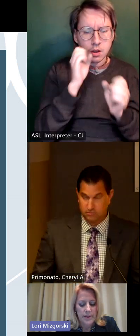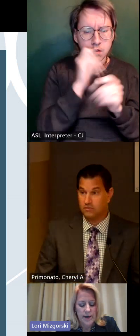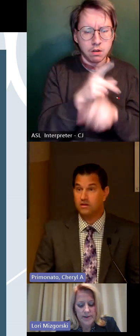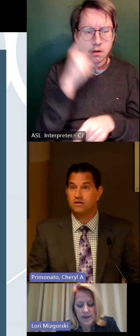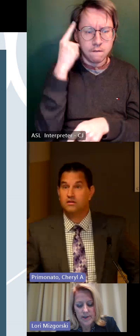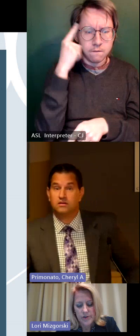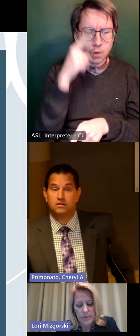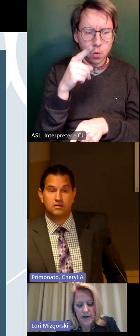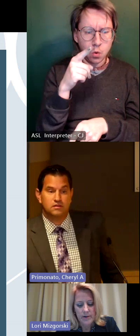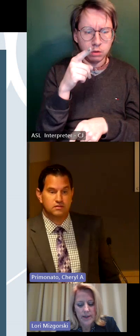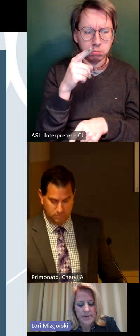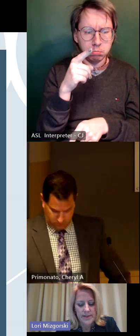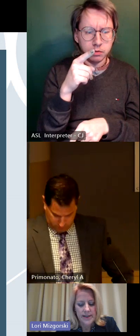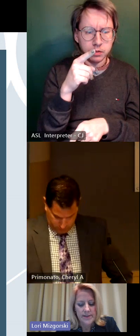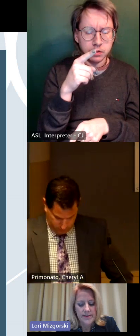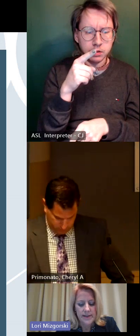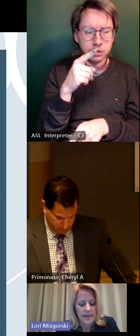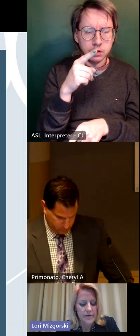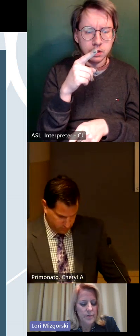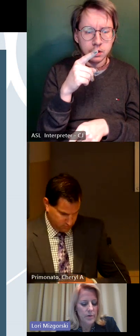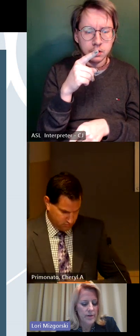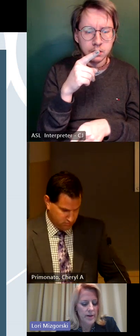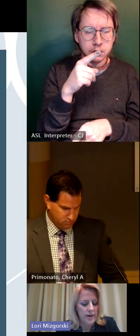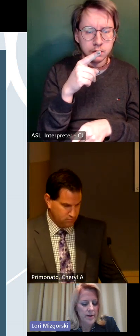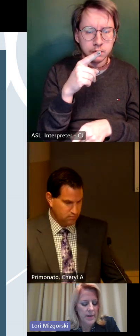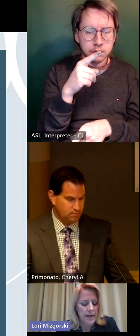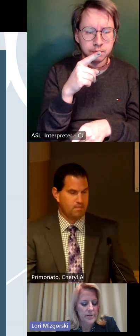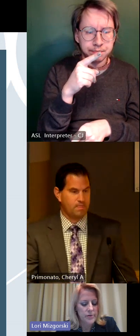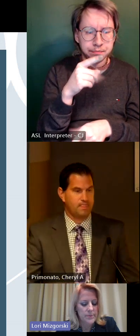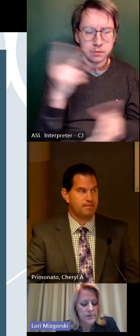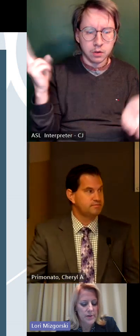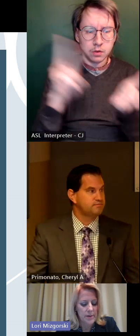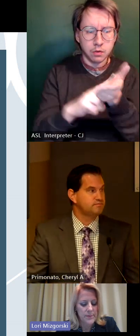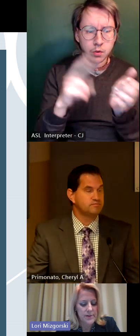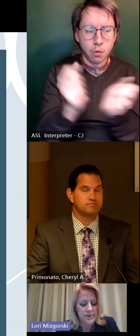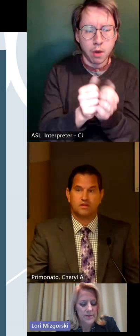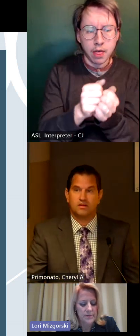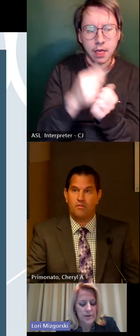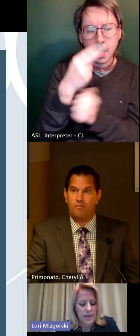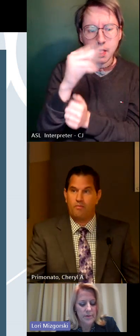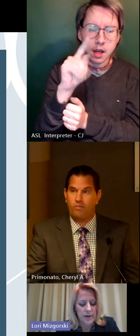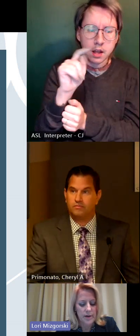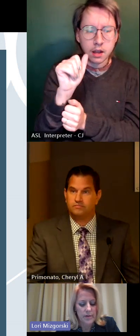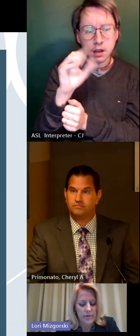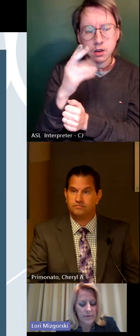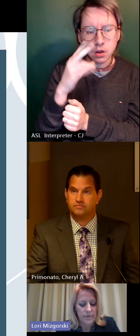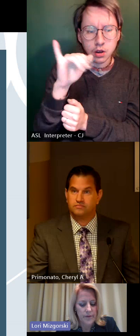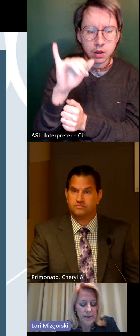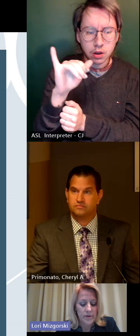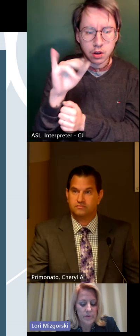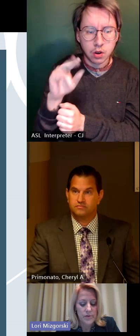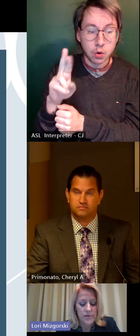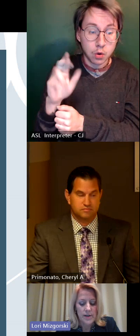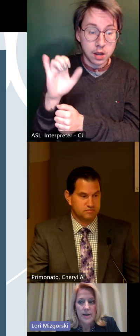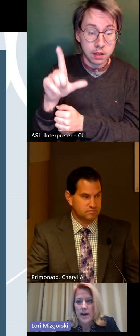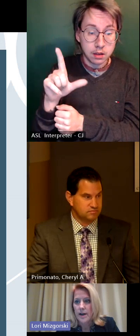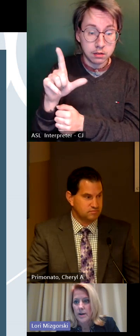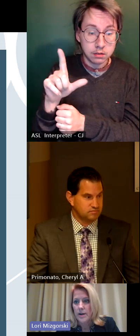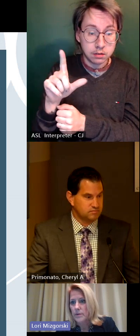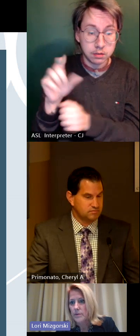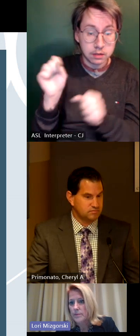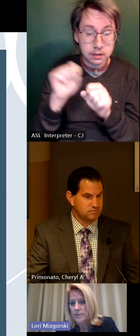agreement with Hitachi Rail STS Inc. for the automatic trip stop system for light rail vehicles.